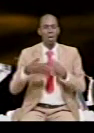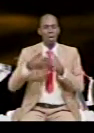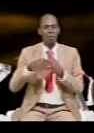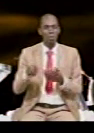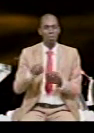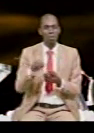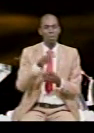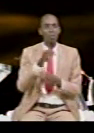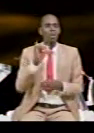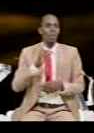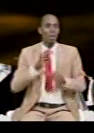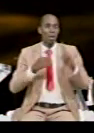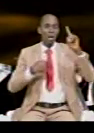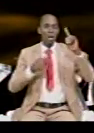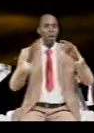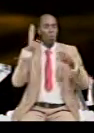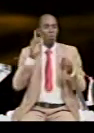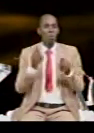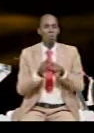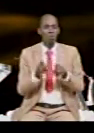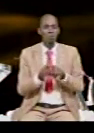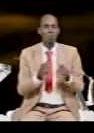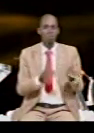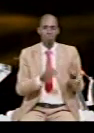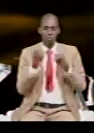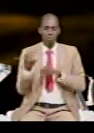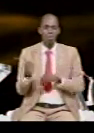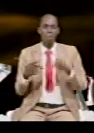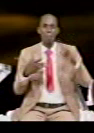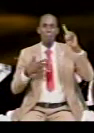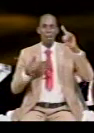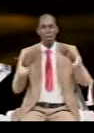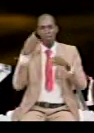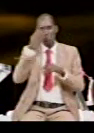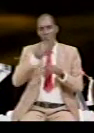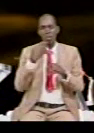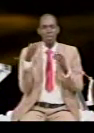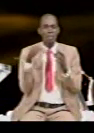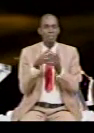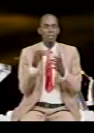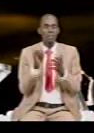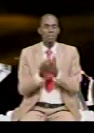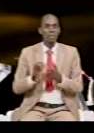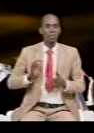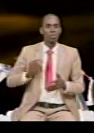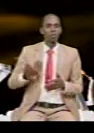even set my face against that soul, and will